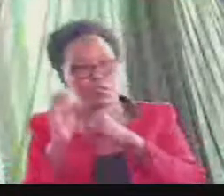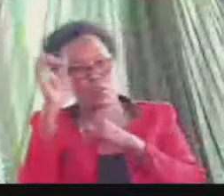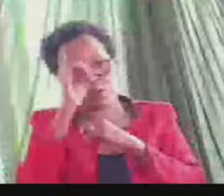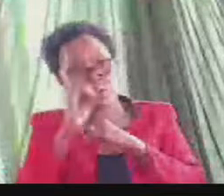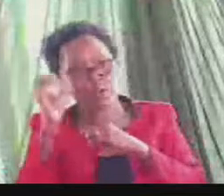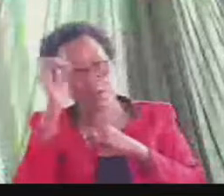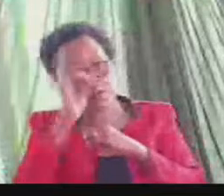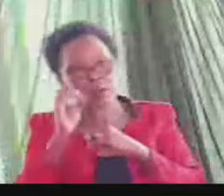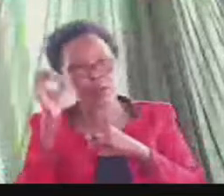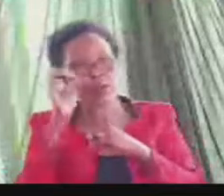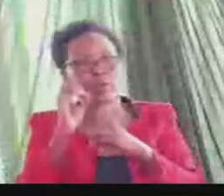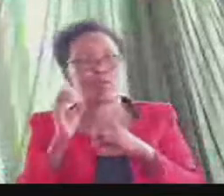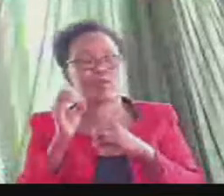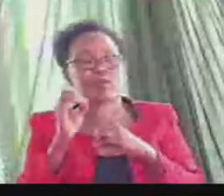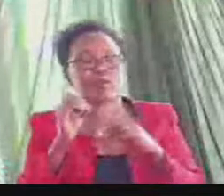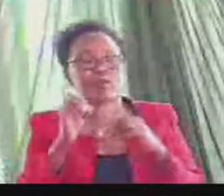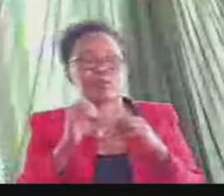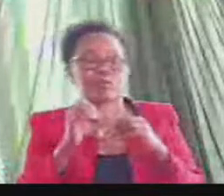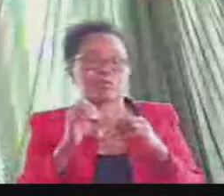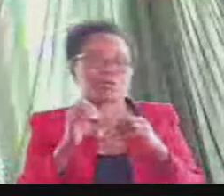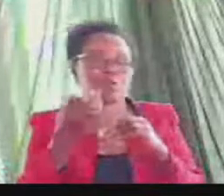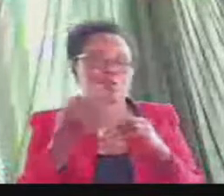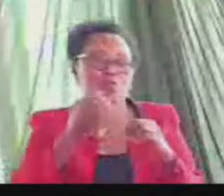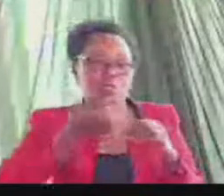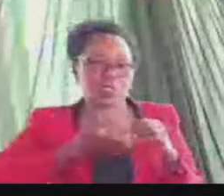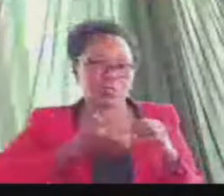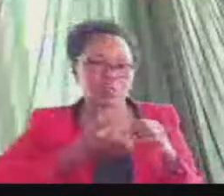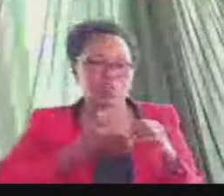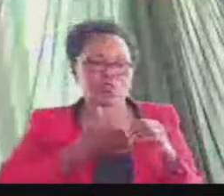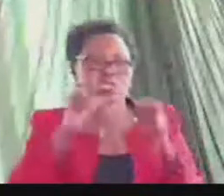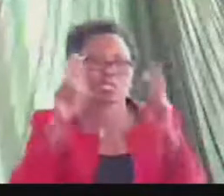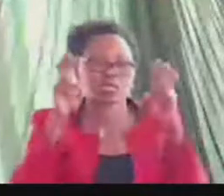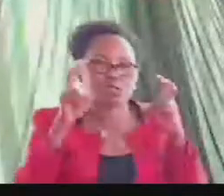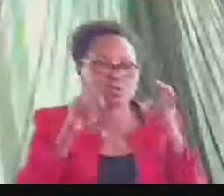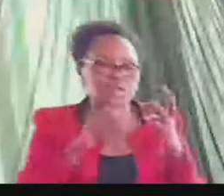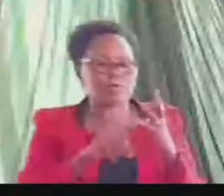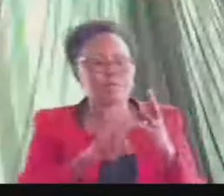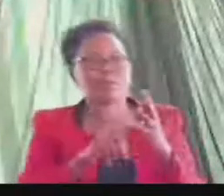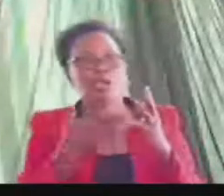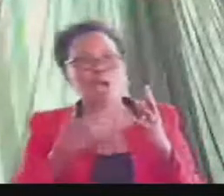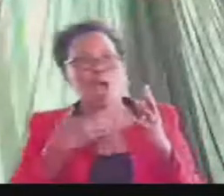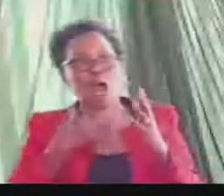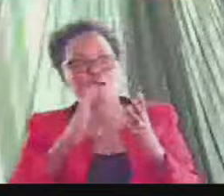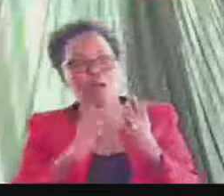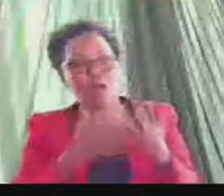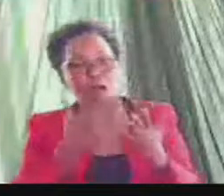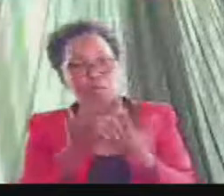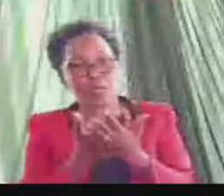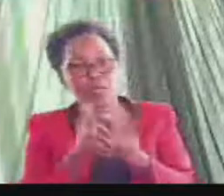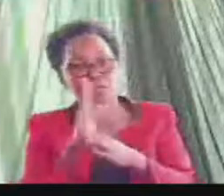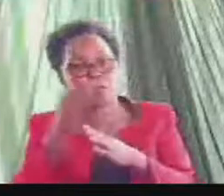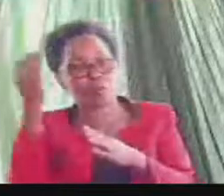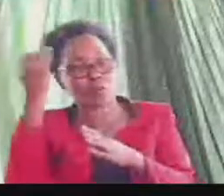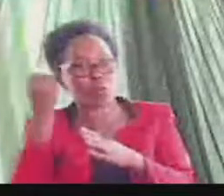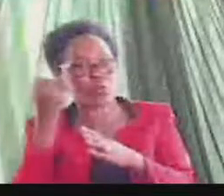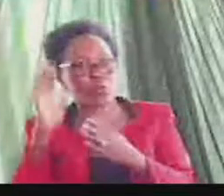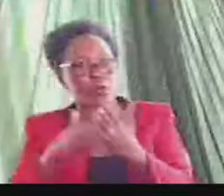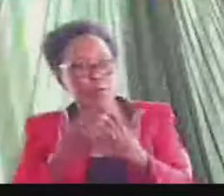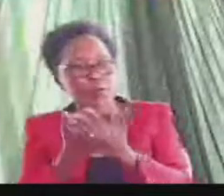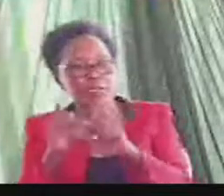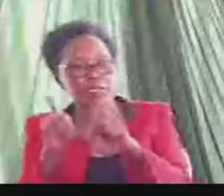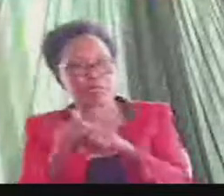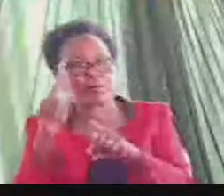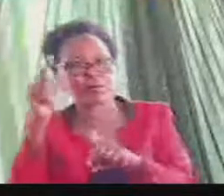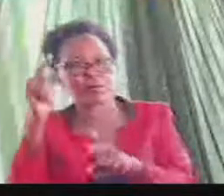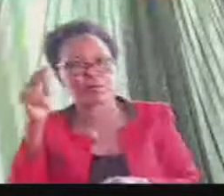is civil jurisdiction. We have the appeals from the Court of Appeal and tribunals. I have